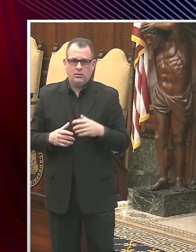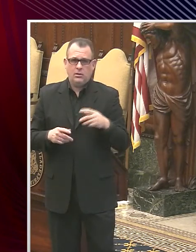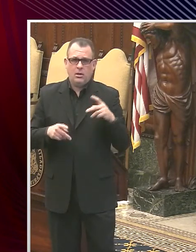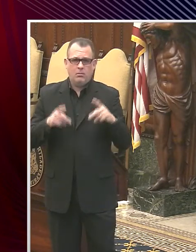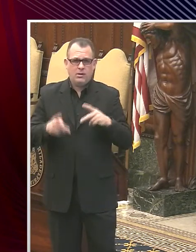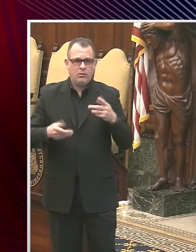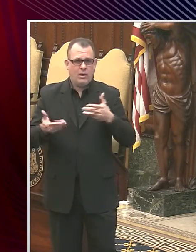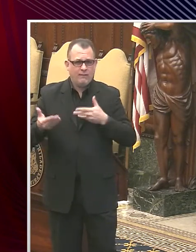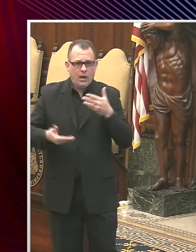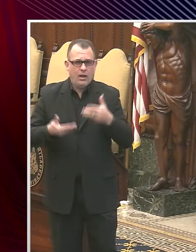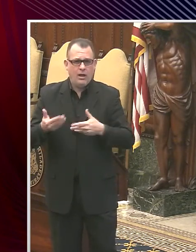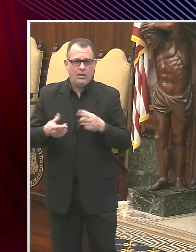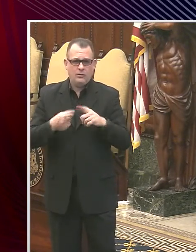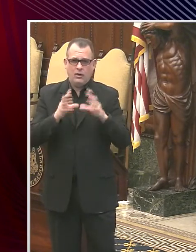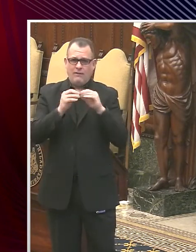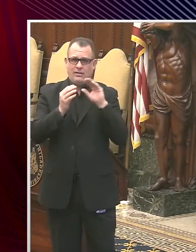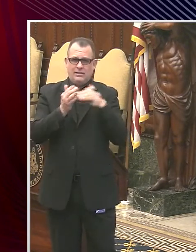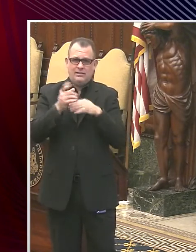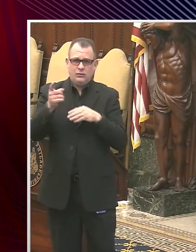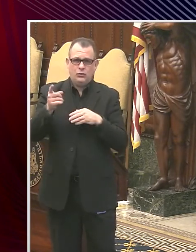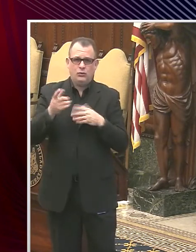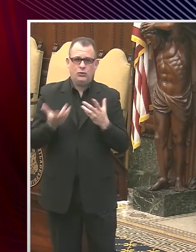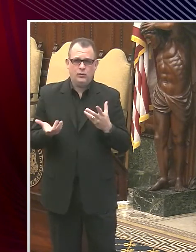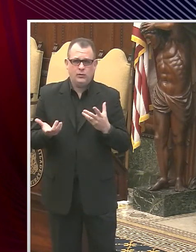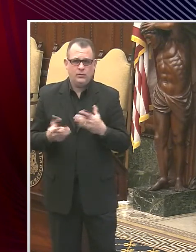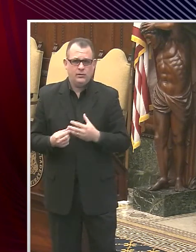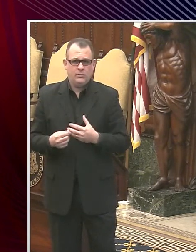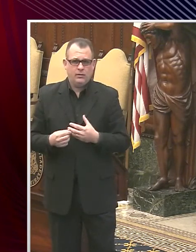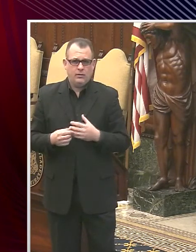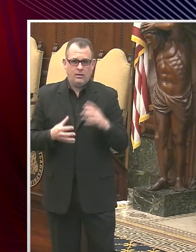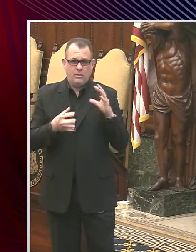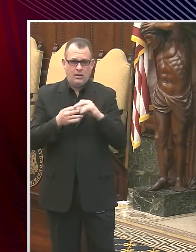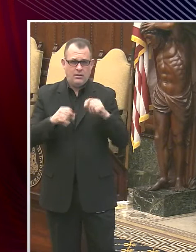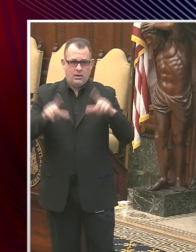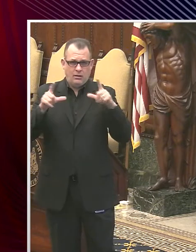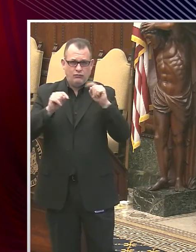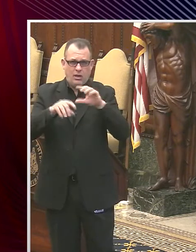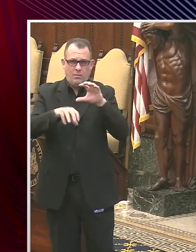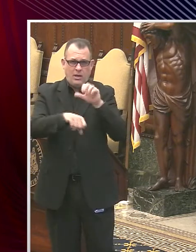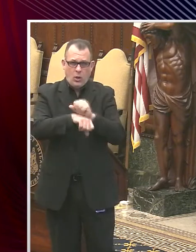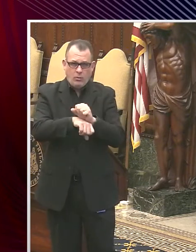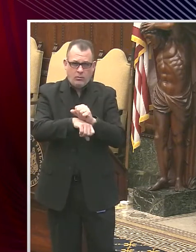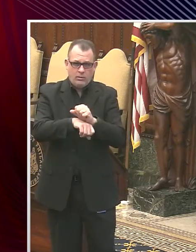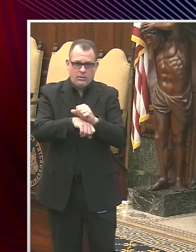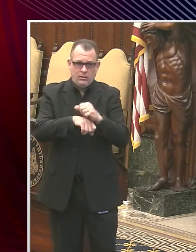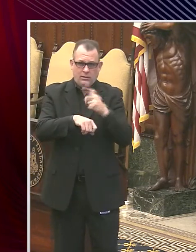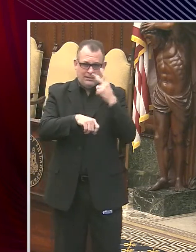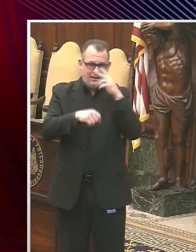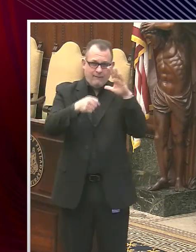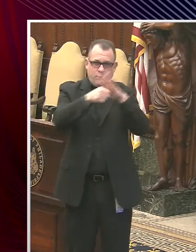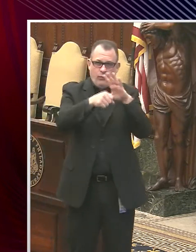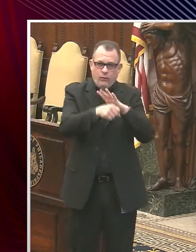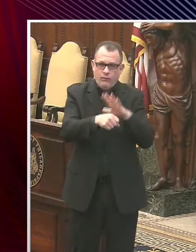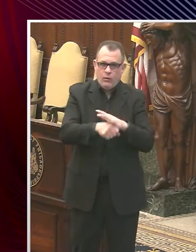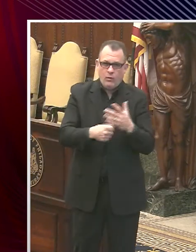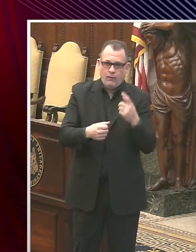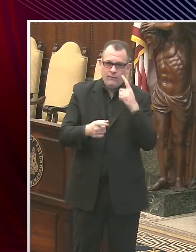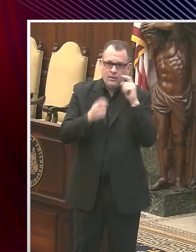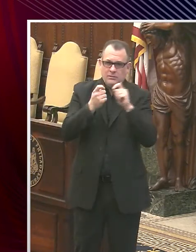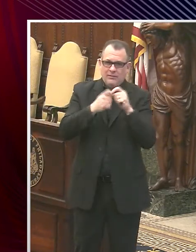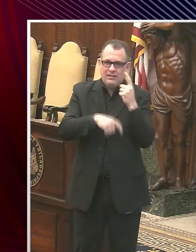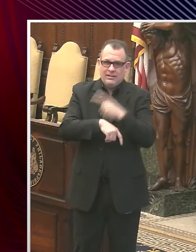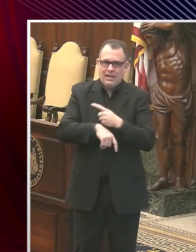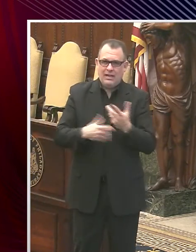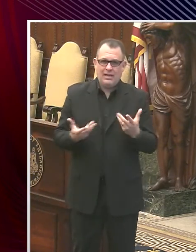the convention center site and they log on to try to set up their appointment and they see there's no appointment and they got it for a specific day.